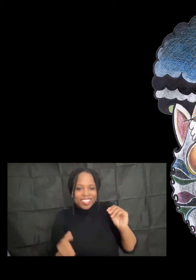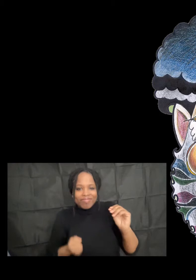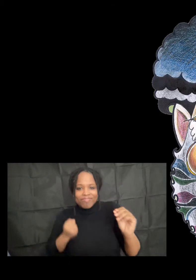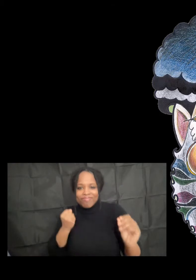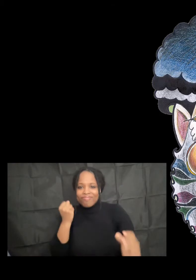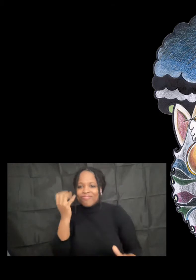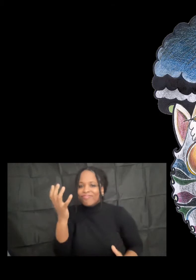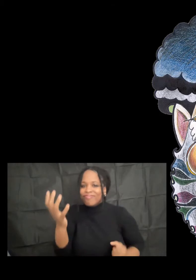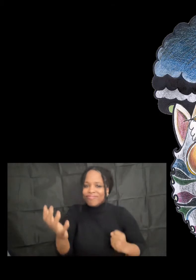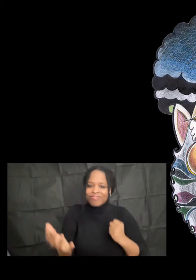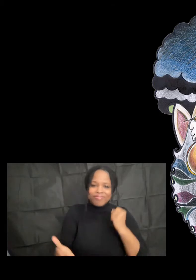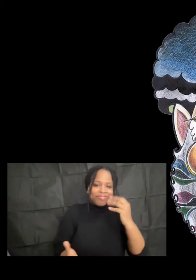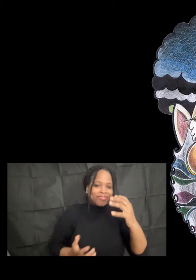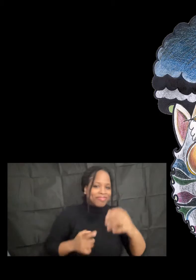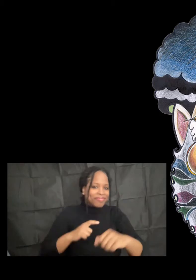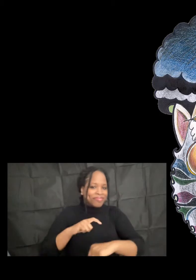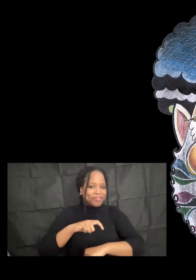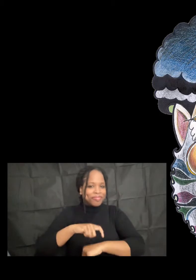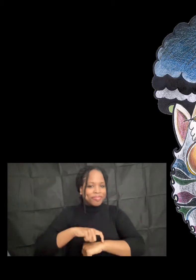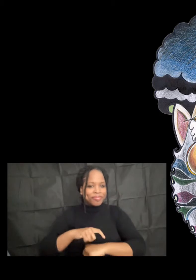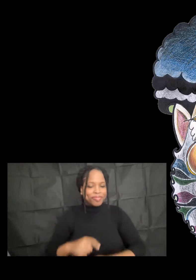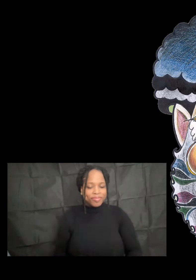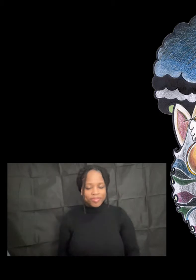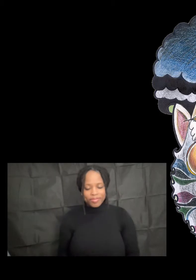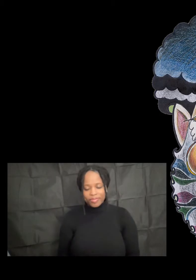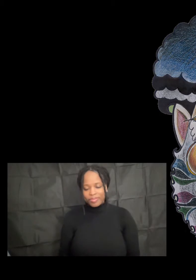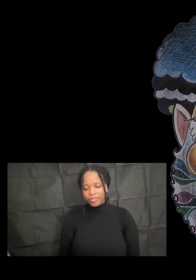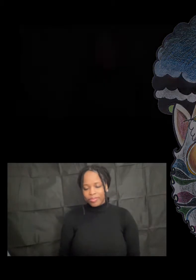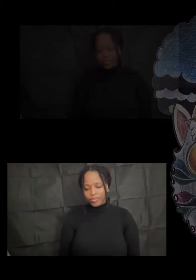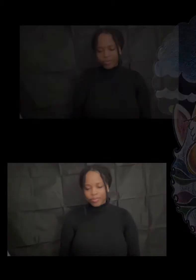Storytelling time.